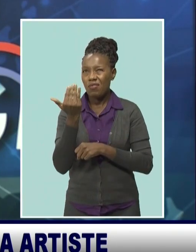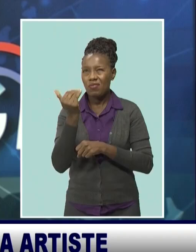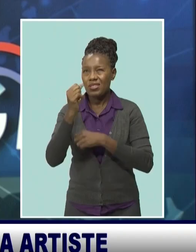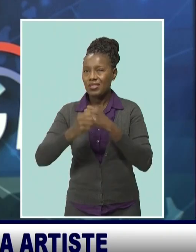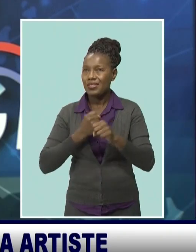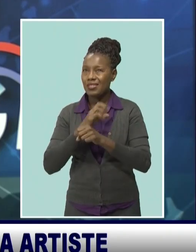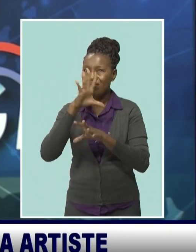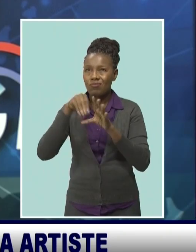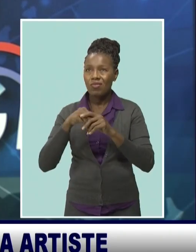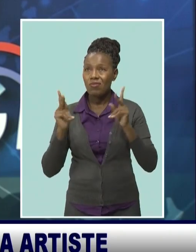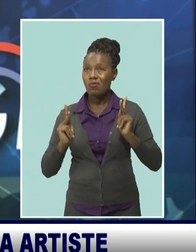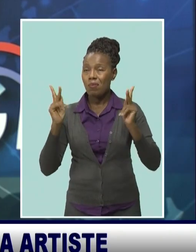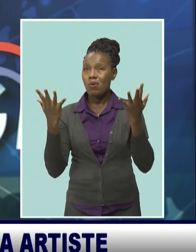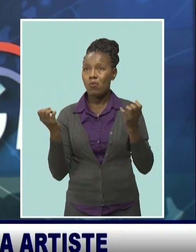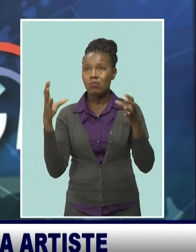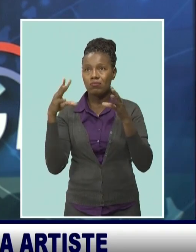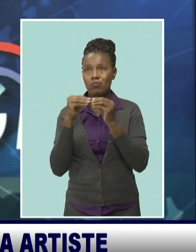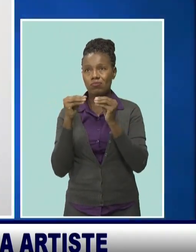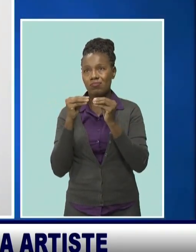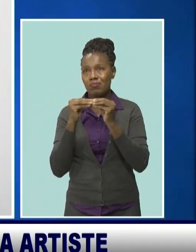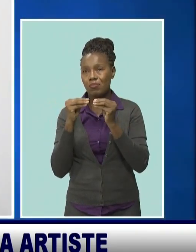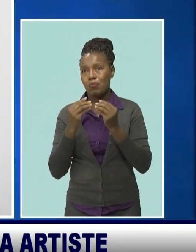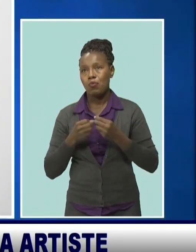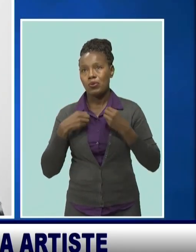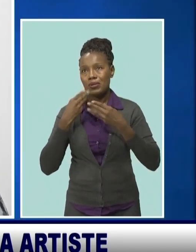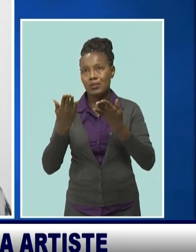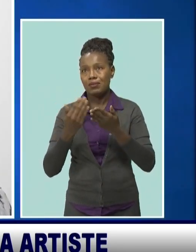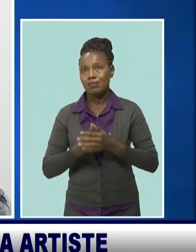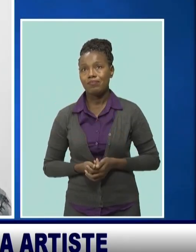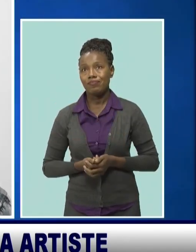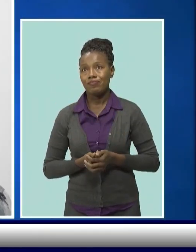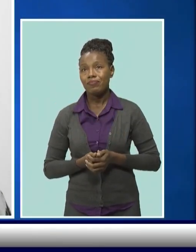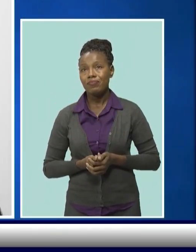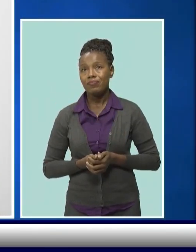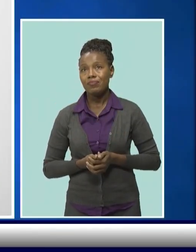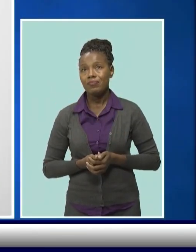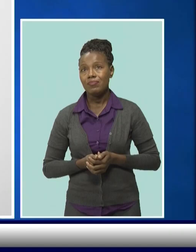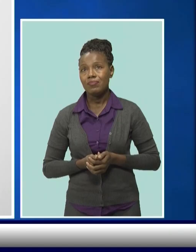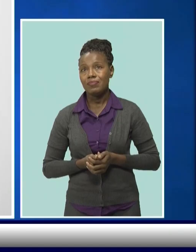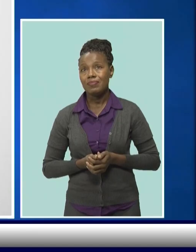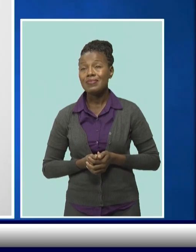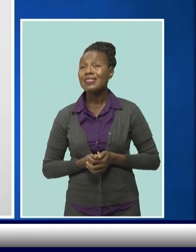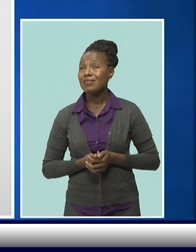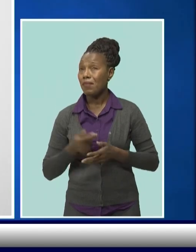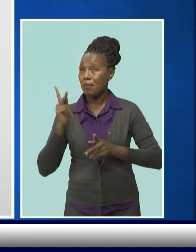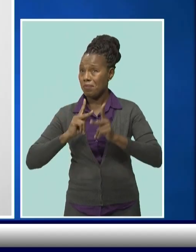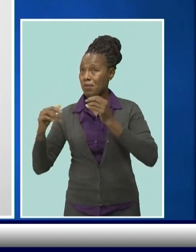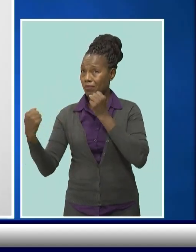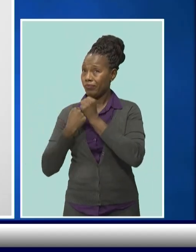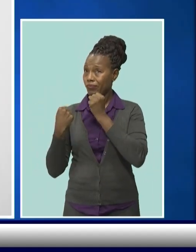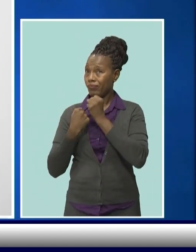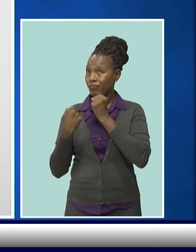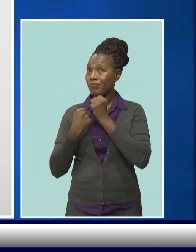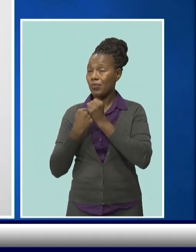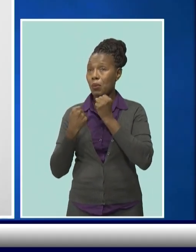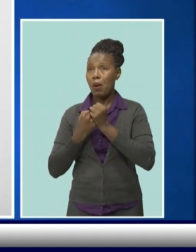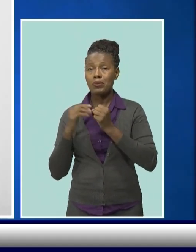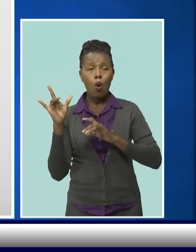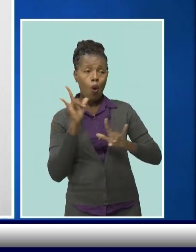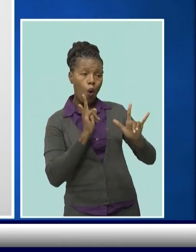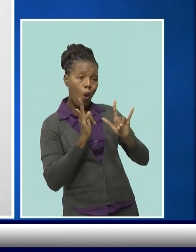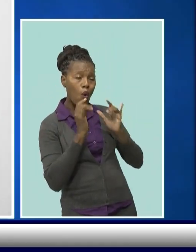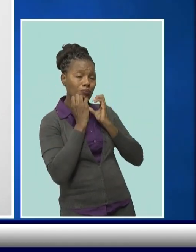for the fans. I've been always there to uplift, you know what I mean? Always getting support from the people, you know what I mean? Always show love, always,